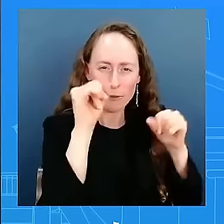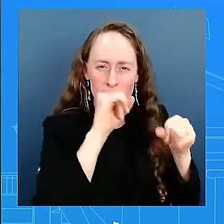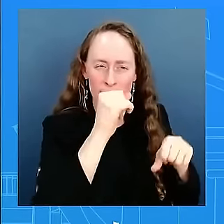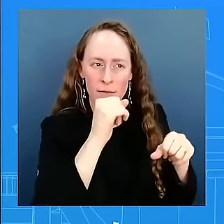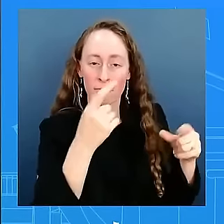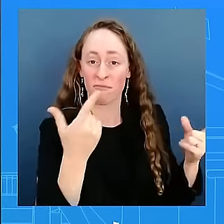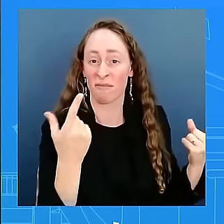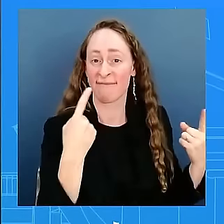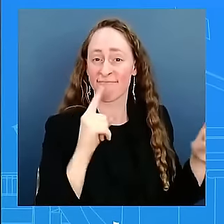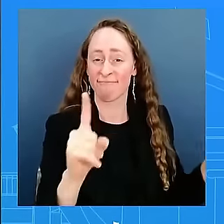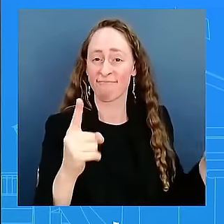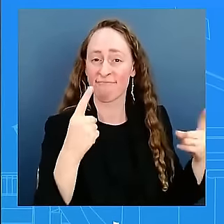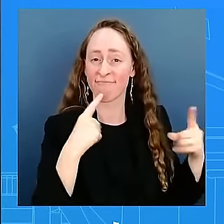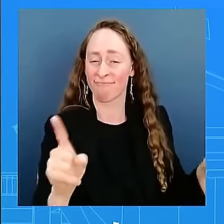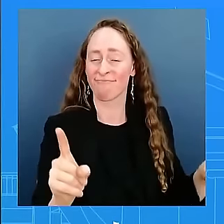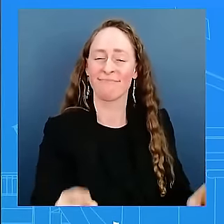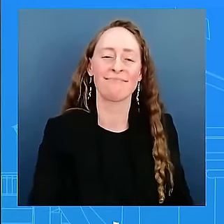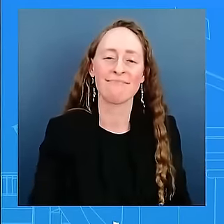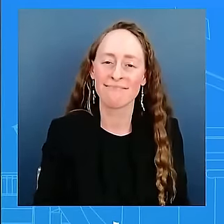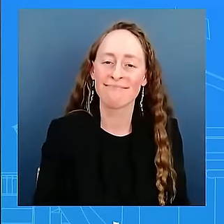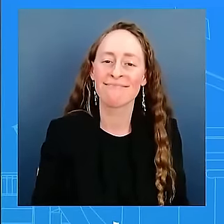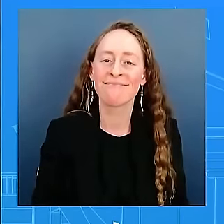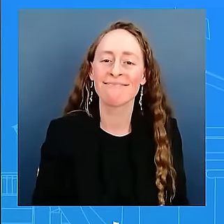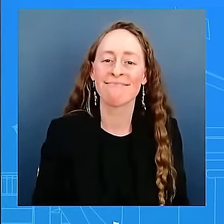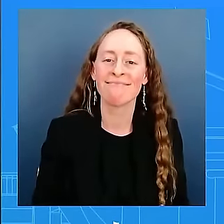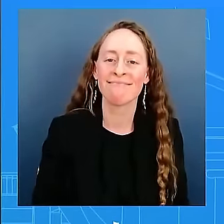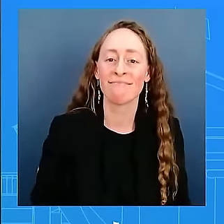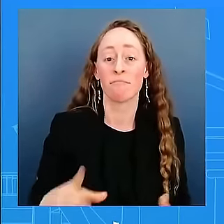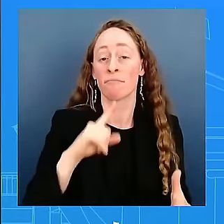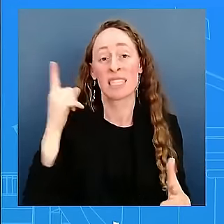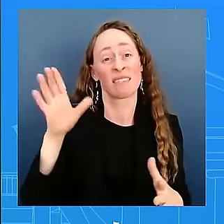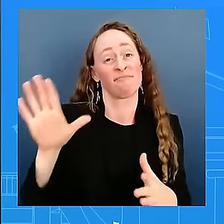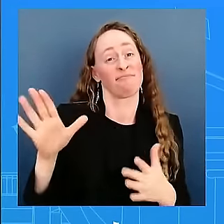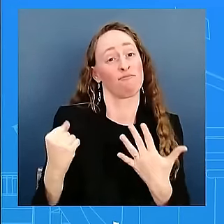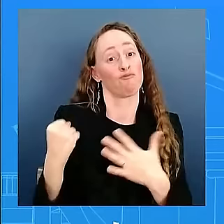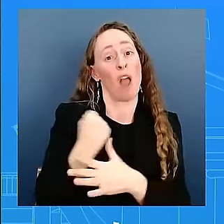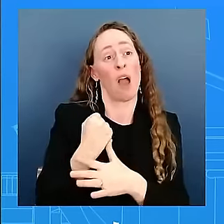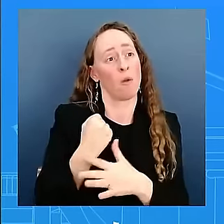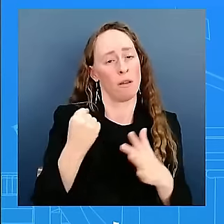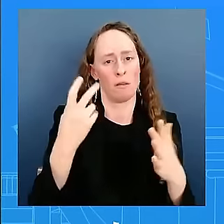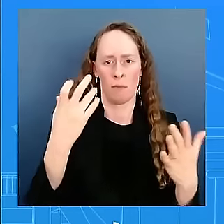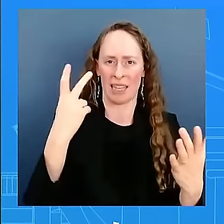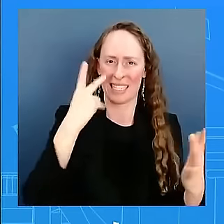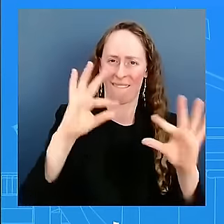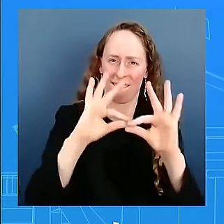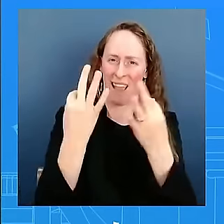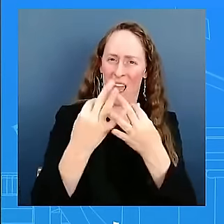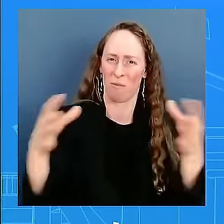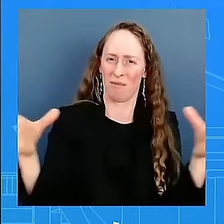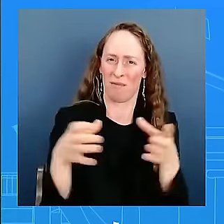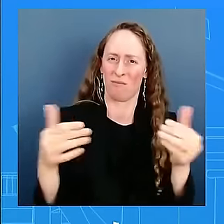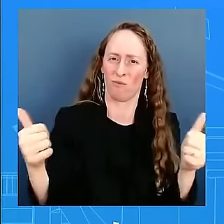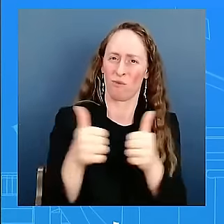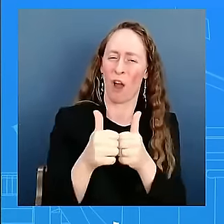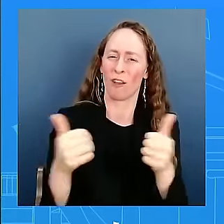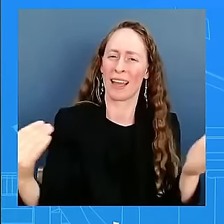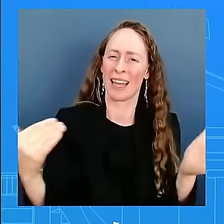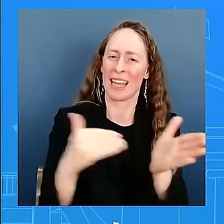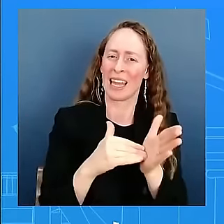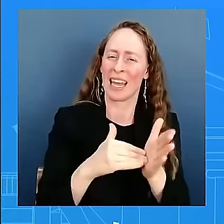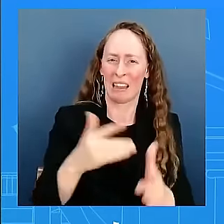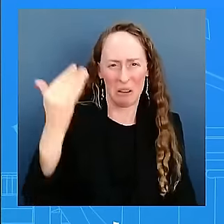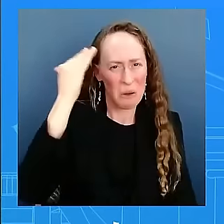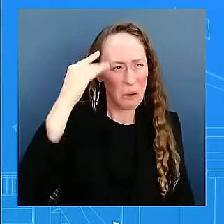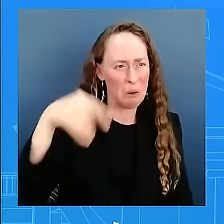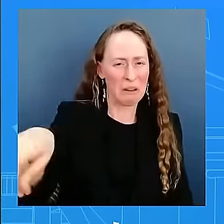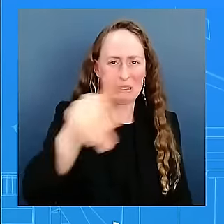always been to put the families first, the families who are enduring an unimaginable ordeal. From the president on down, we've stayed in regular and routine touch